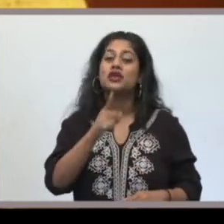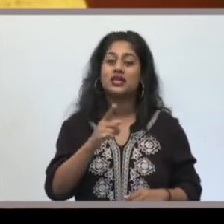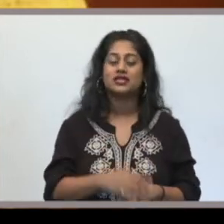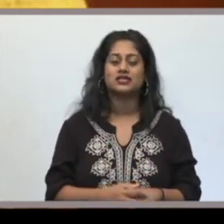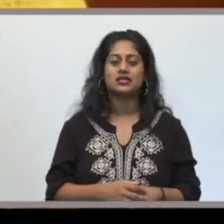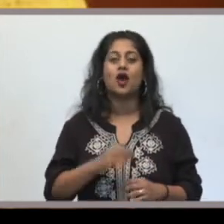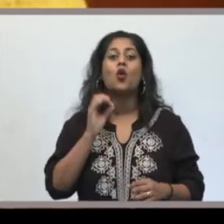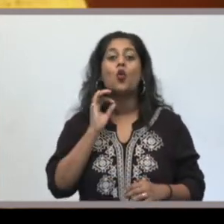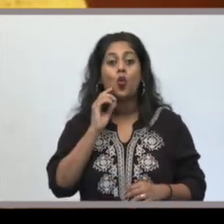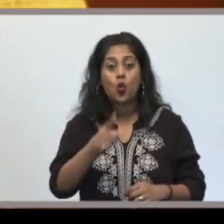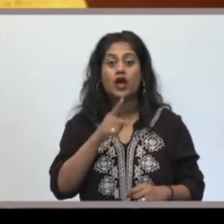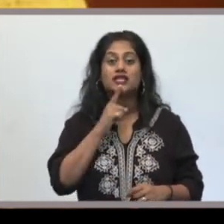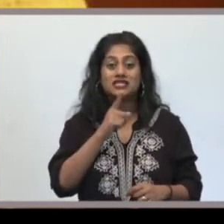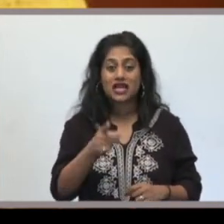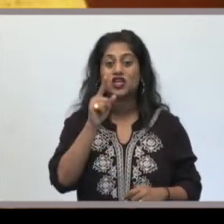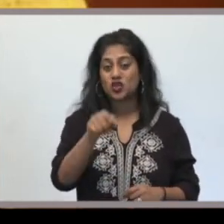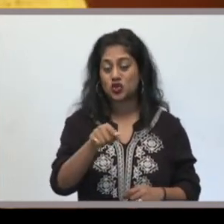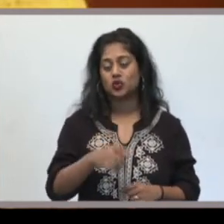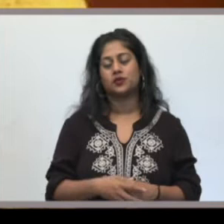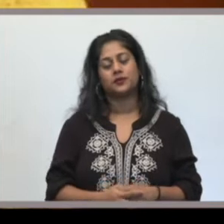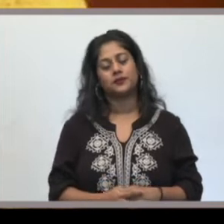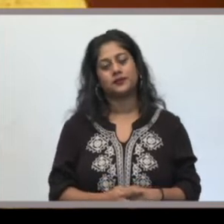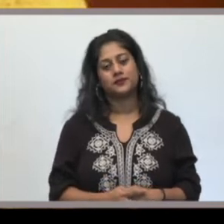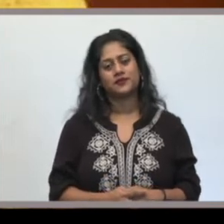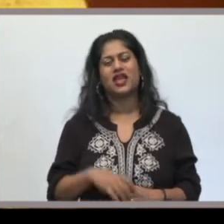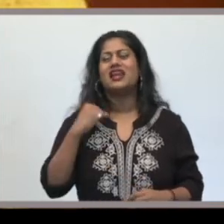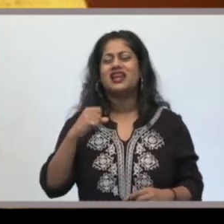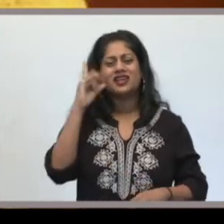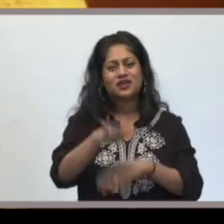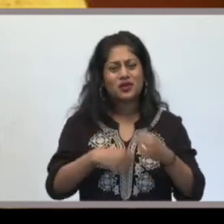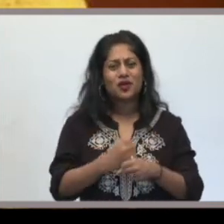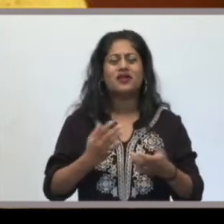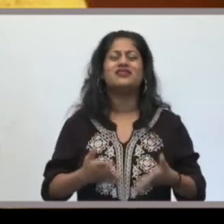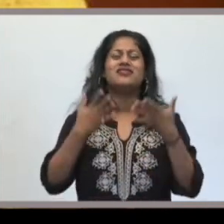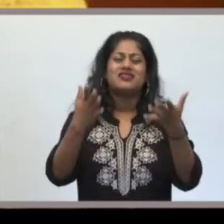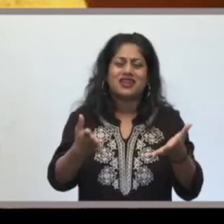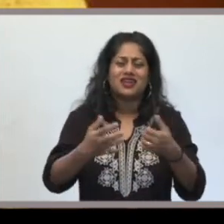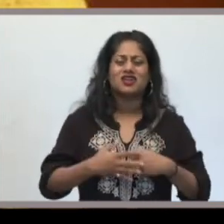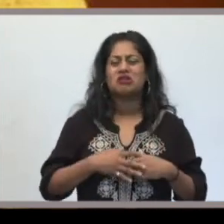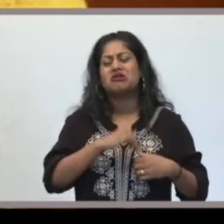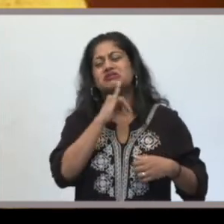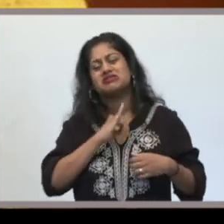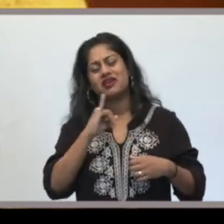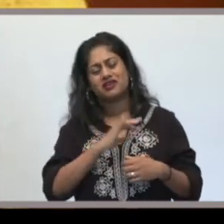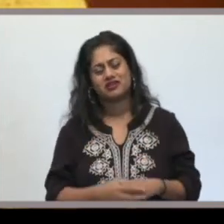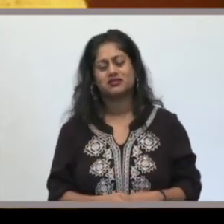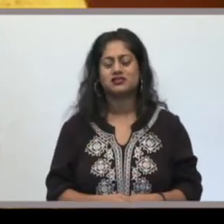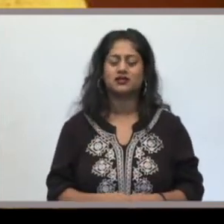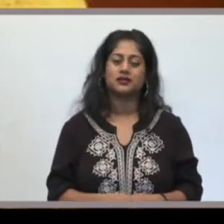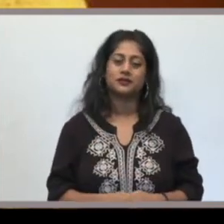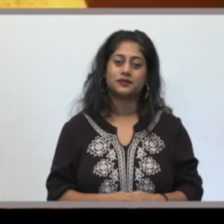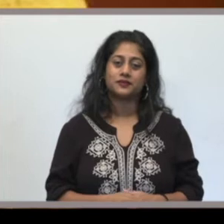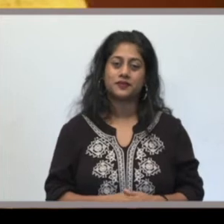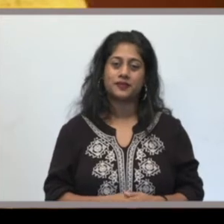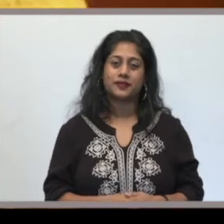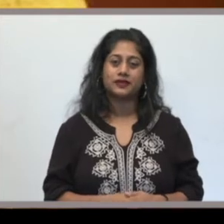Don't dwell on the past. Release it to God. Let Him have it. The third thing I want to